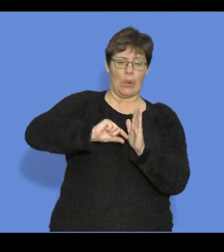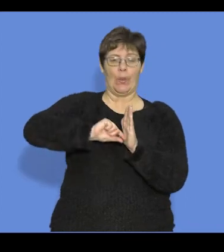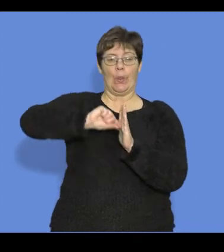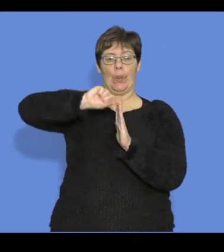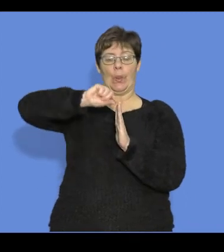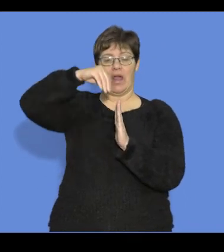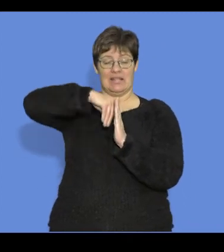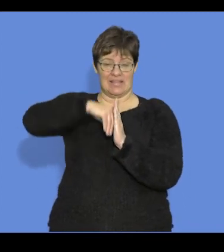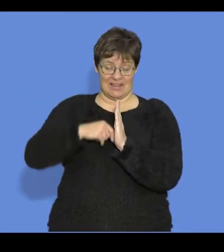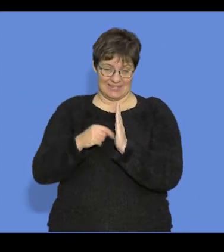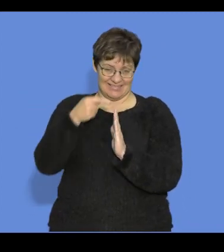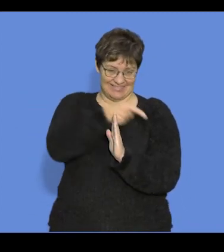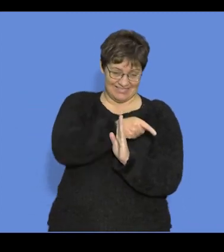walls.